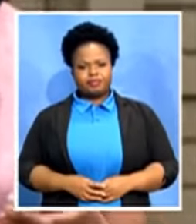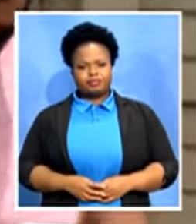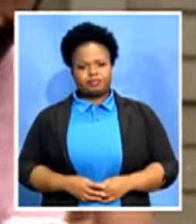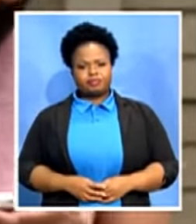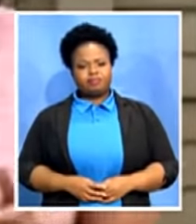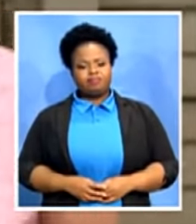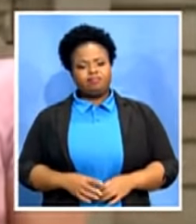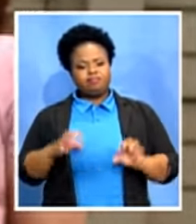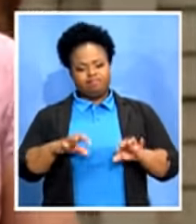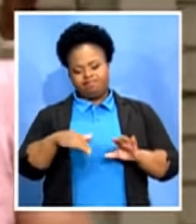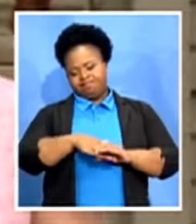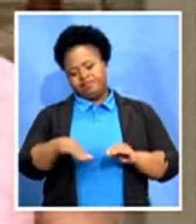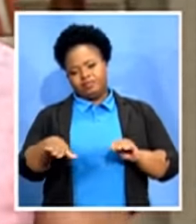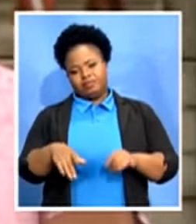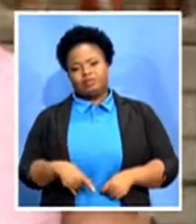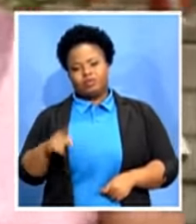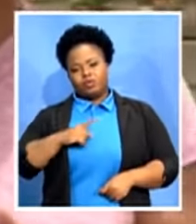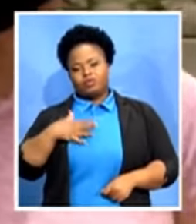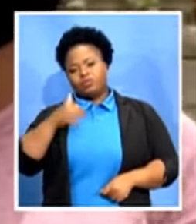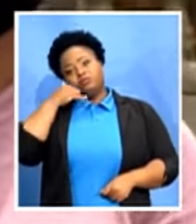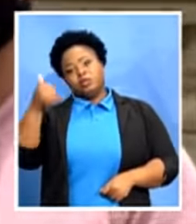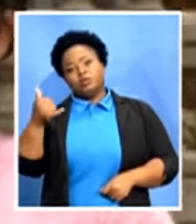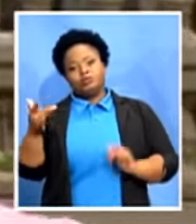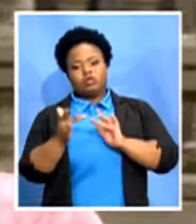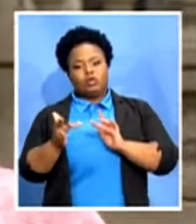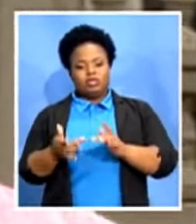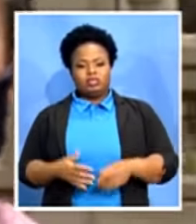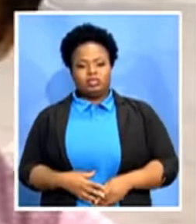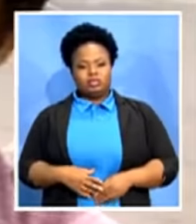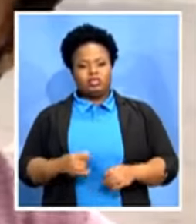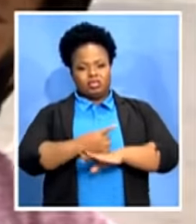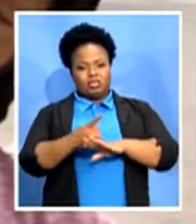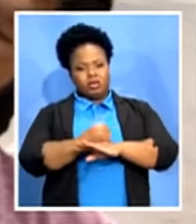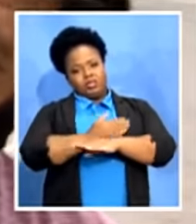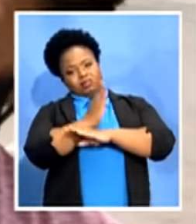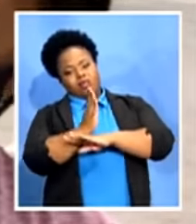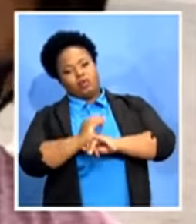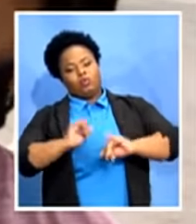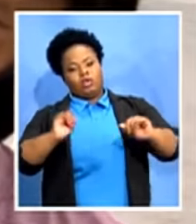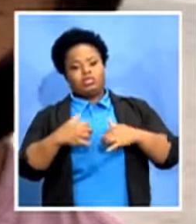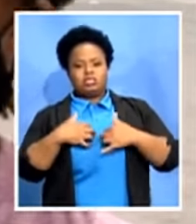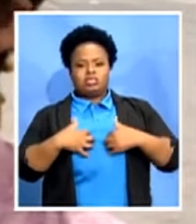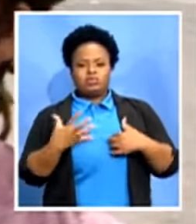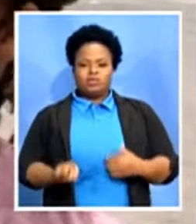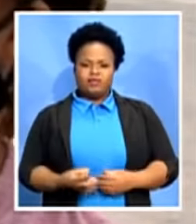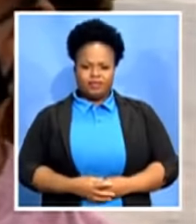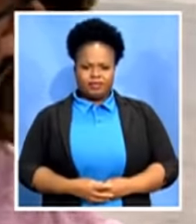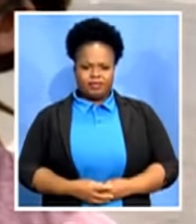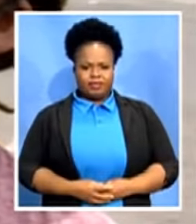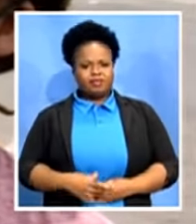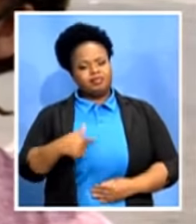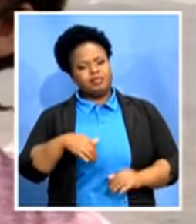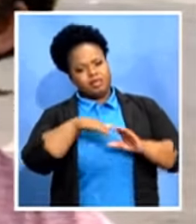connection, the curfew adding to the anxiety. I have to go out of the yard and go to the next